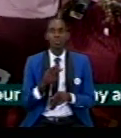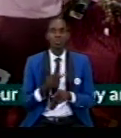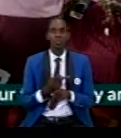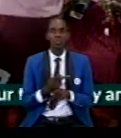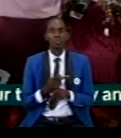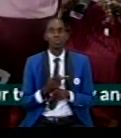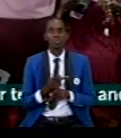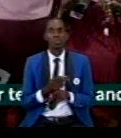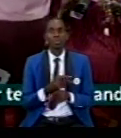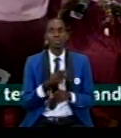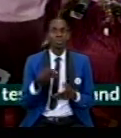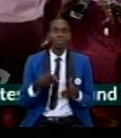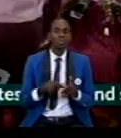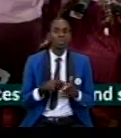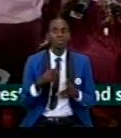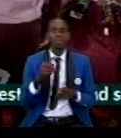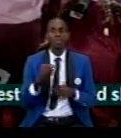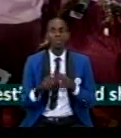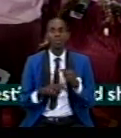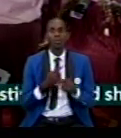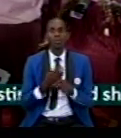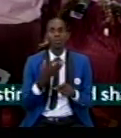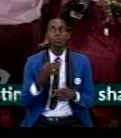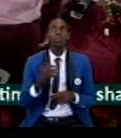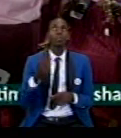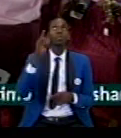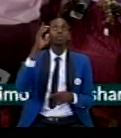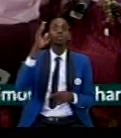As they are singing, check yourself.